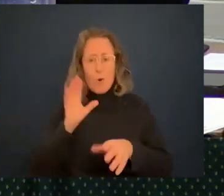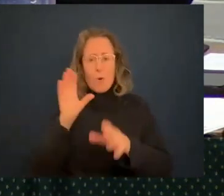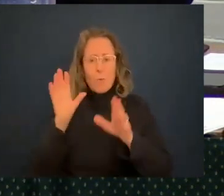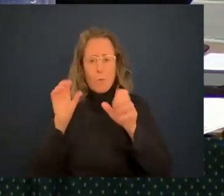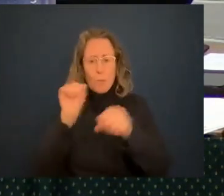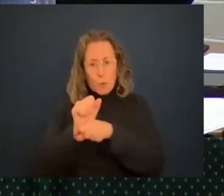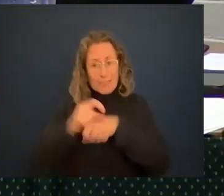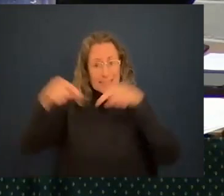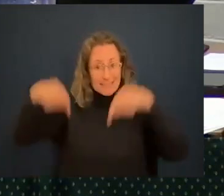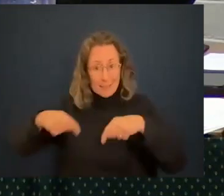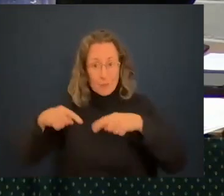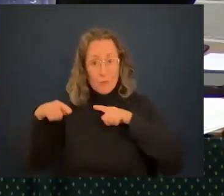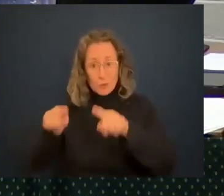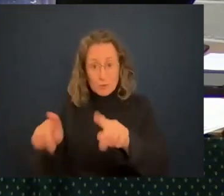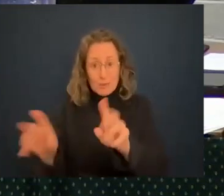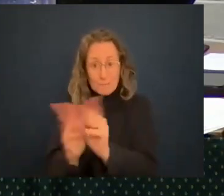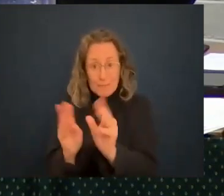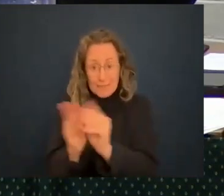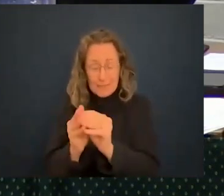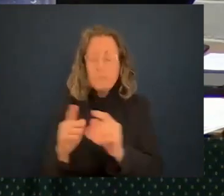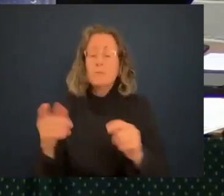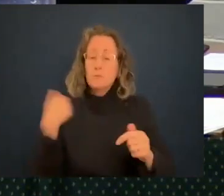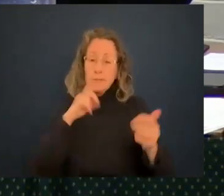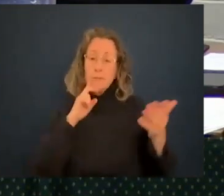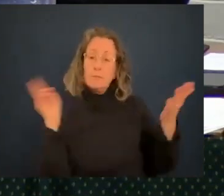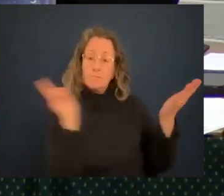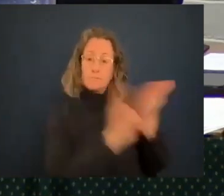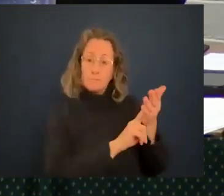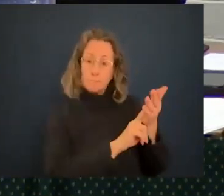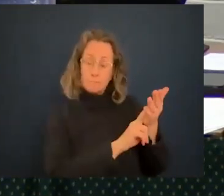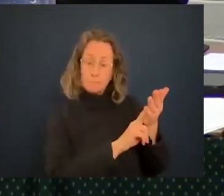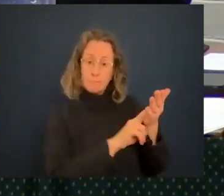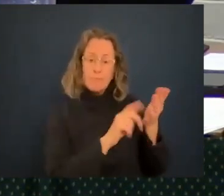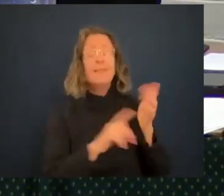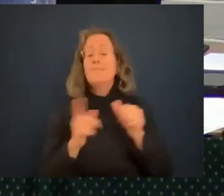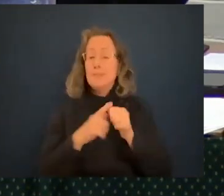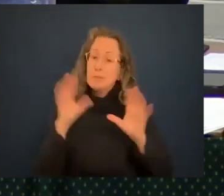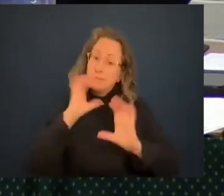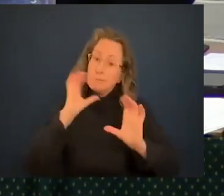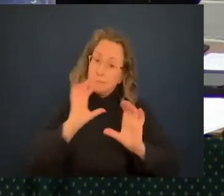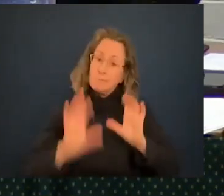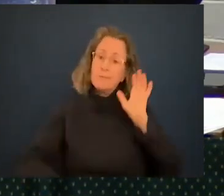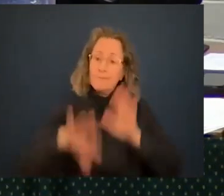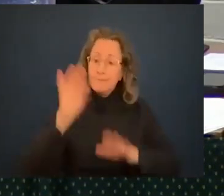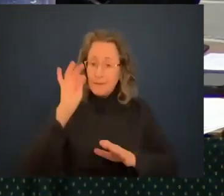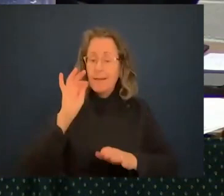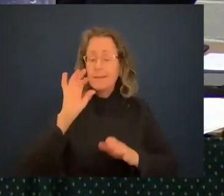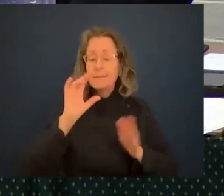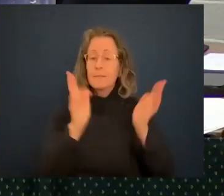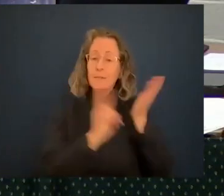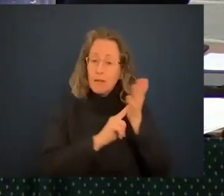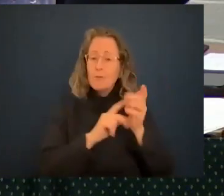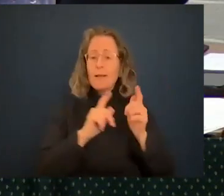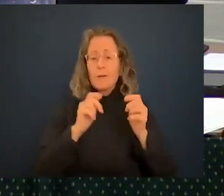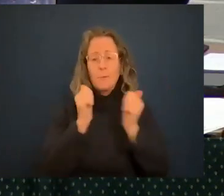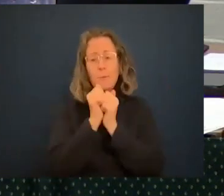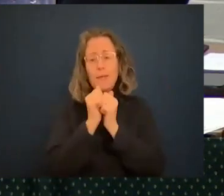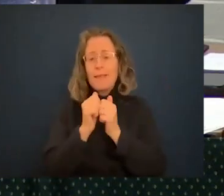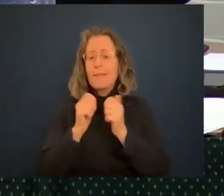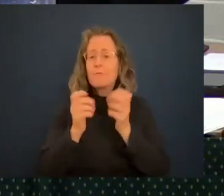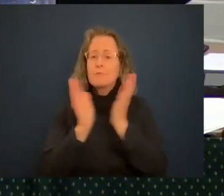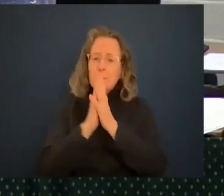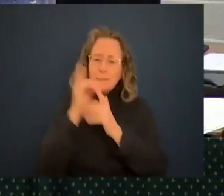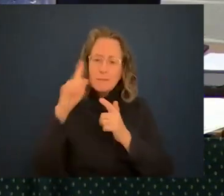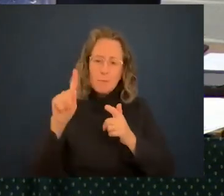um so we could either ask a contractor right first of all we need to find a contractor right do an RFP for that ask them to